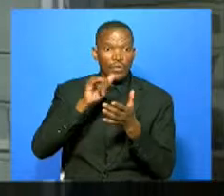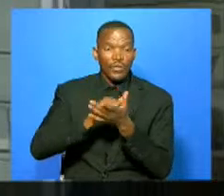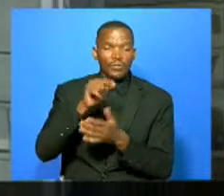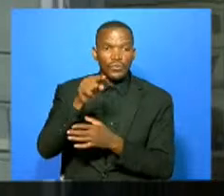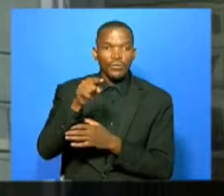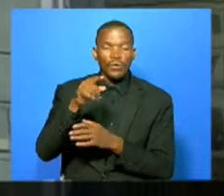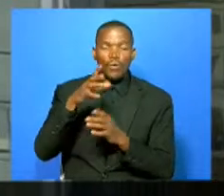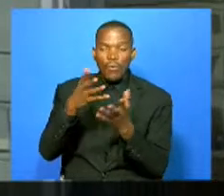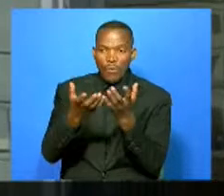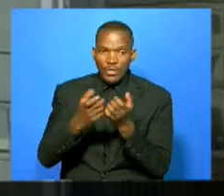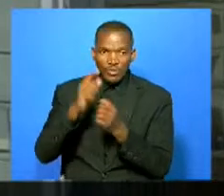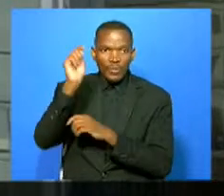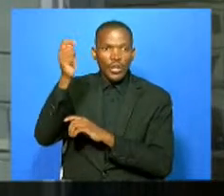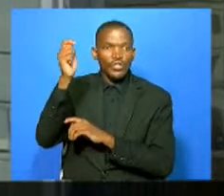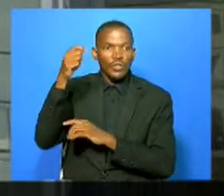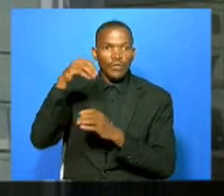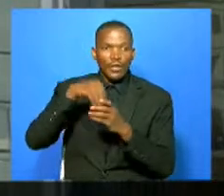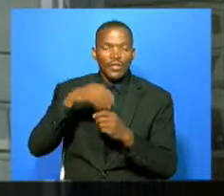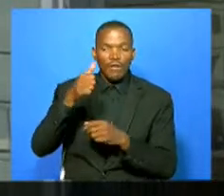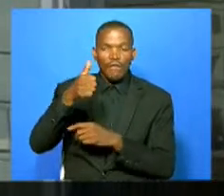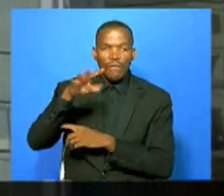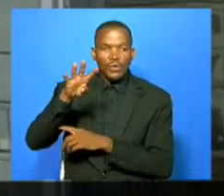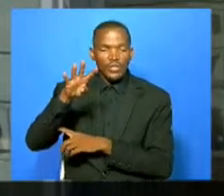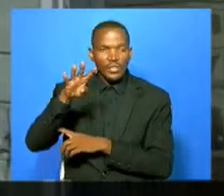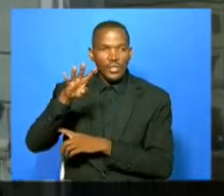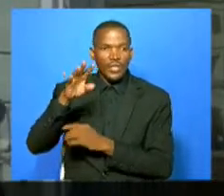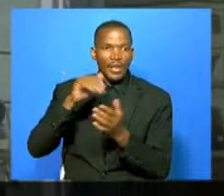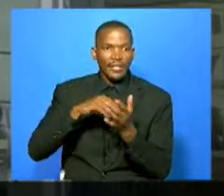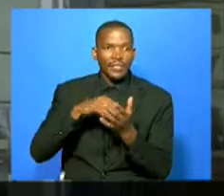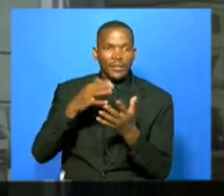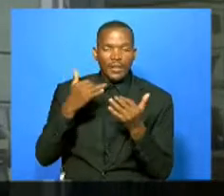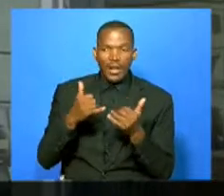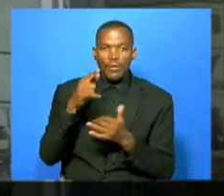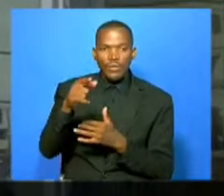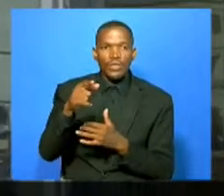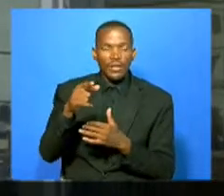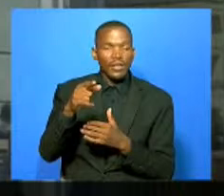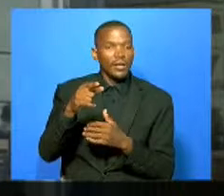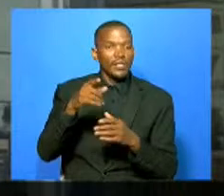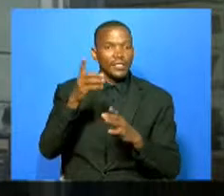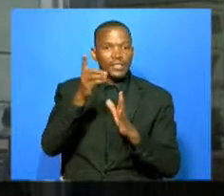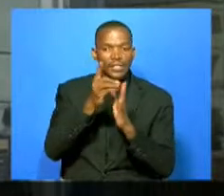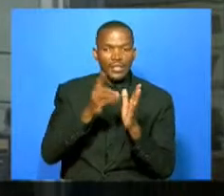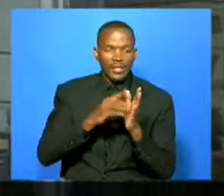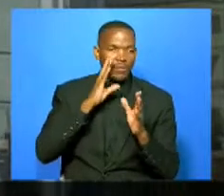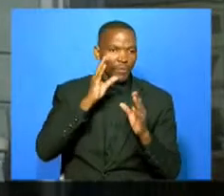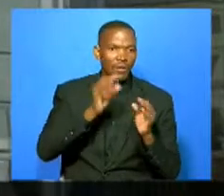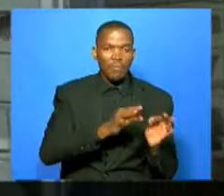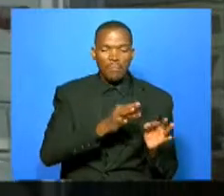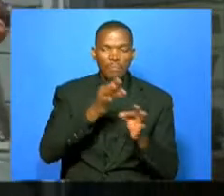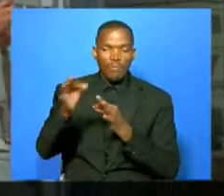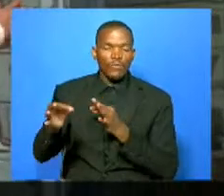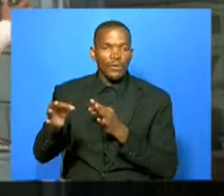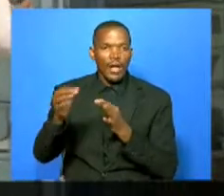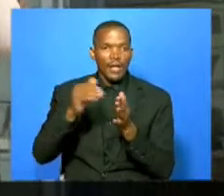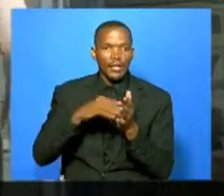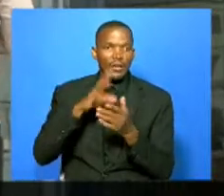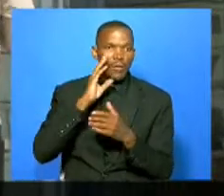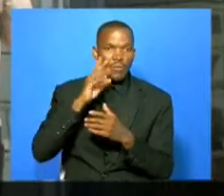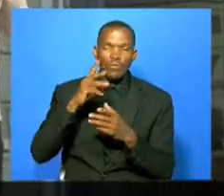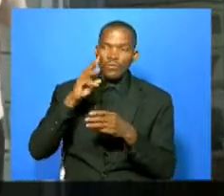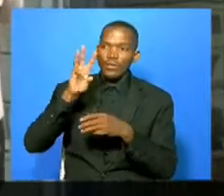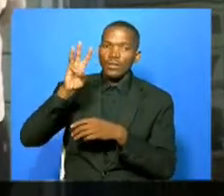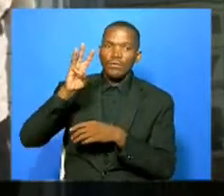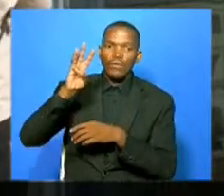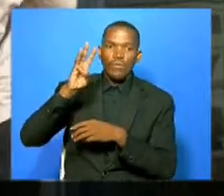to have been achieved or what could have been achieved on the 14th. It's only that now the event would be postponed to a later date and that yet to approach World